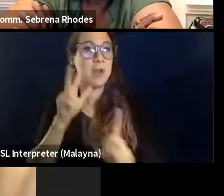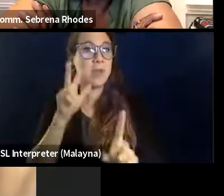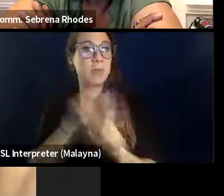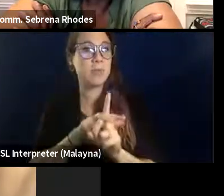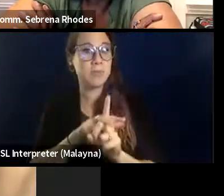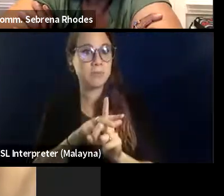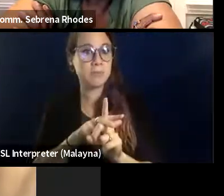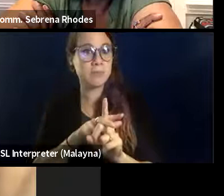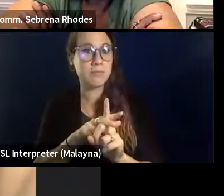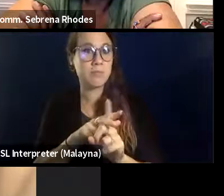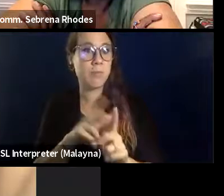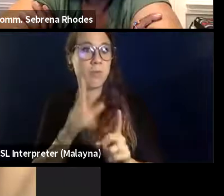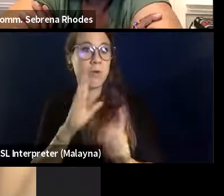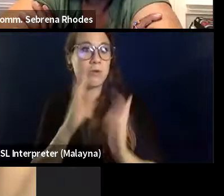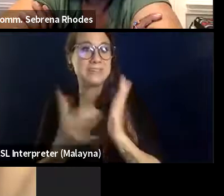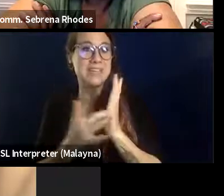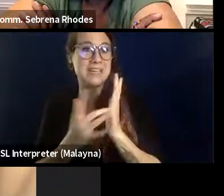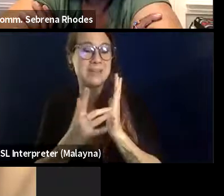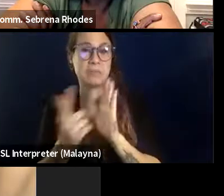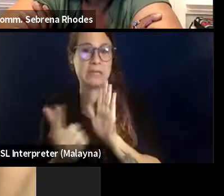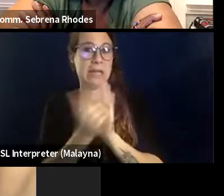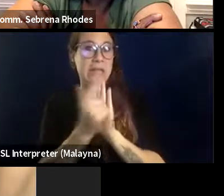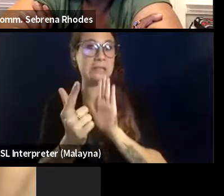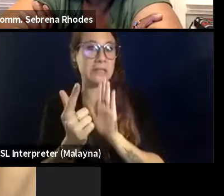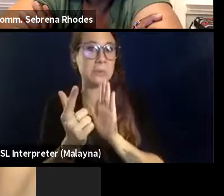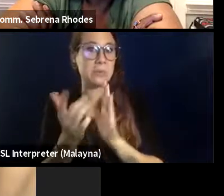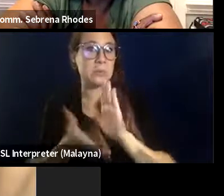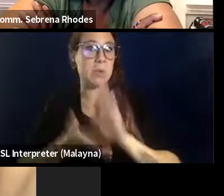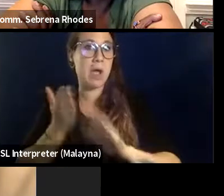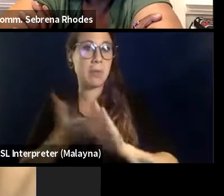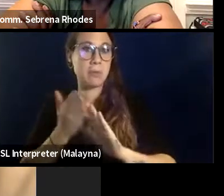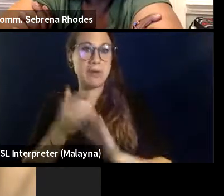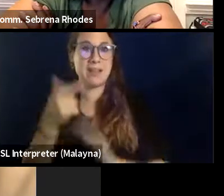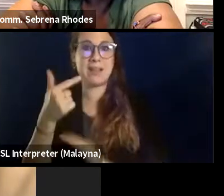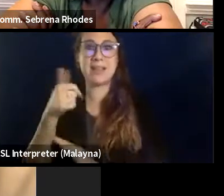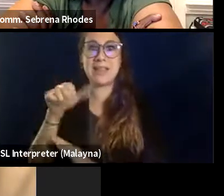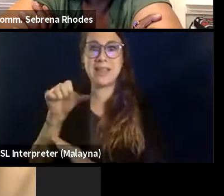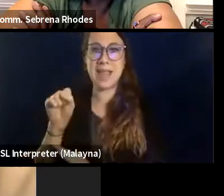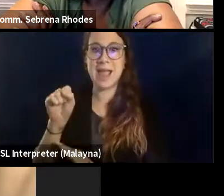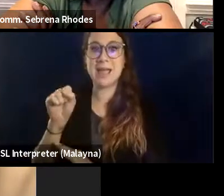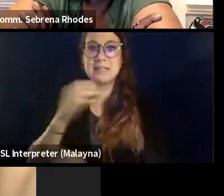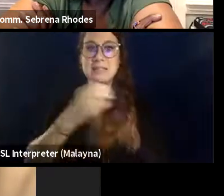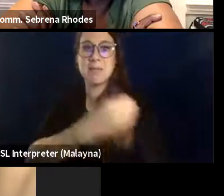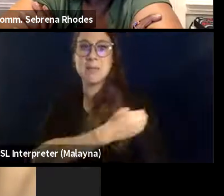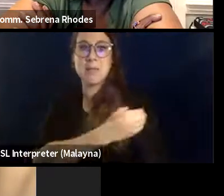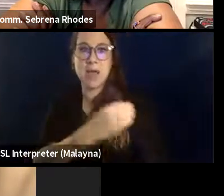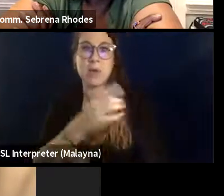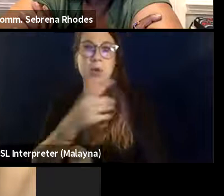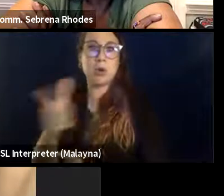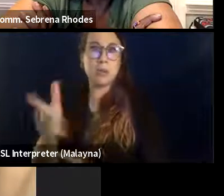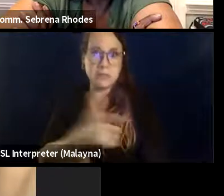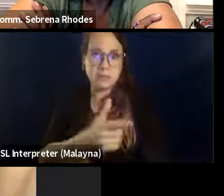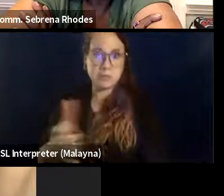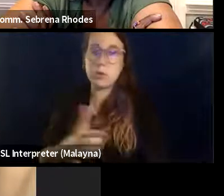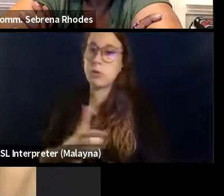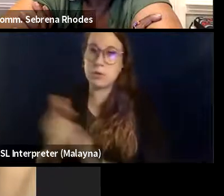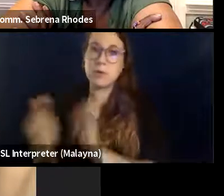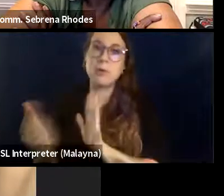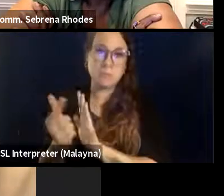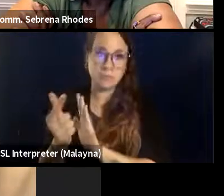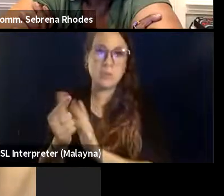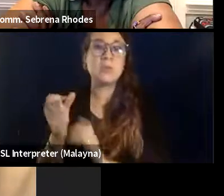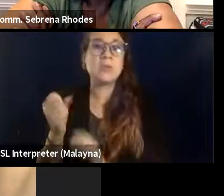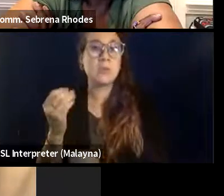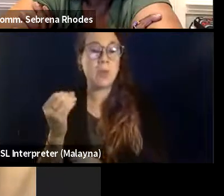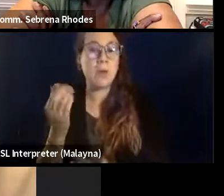are technically going to be illegal to operate, specifically the gas-powered leaf blowers. Okay. So